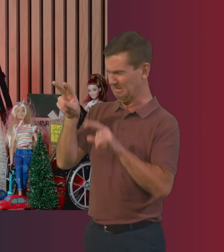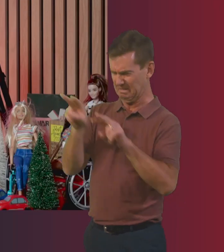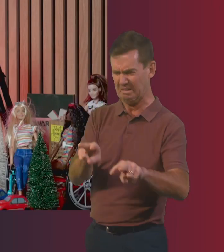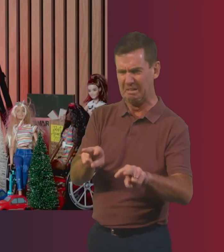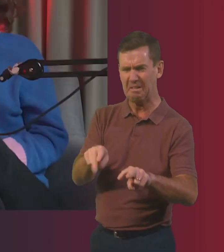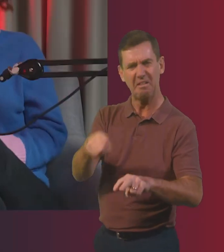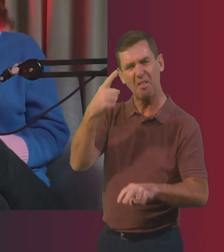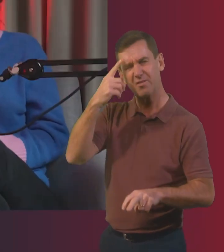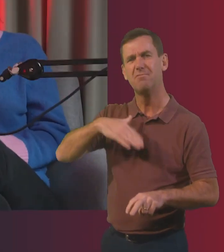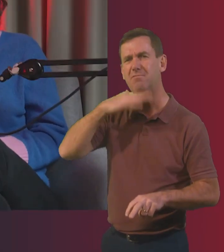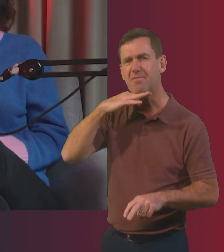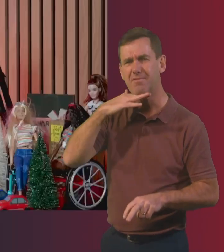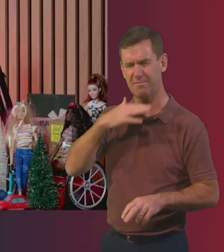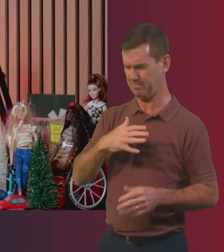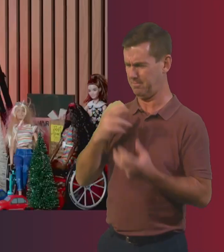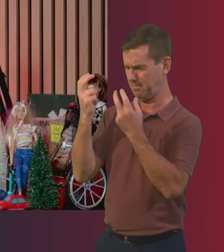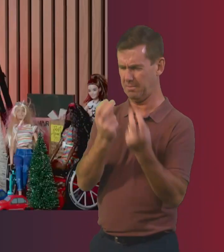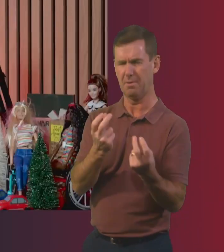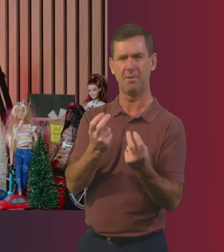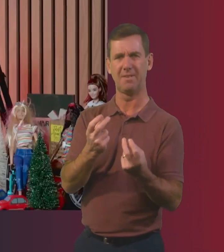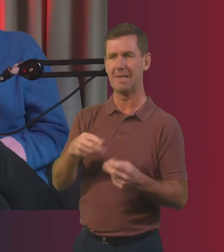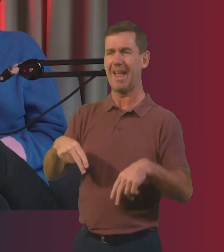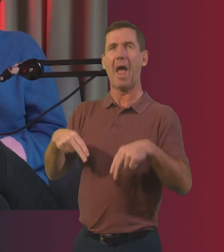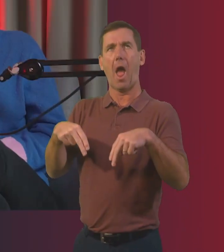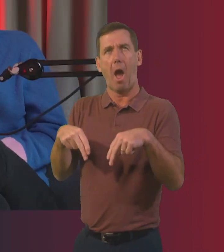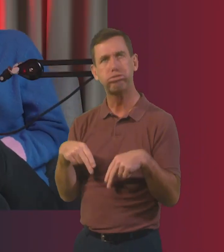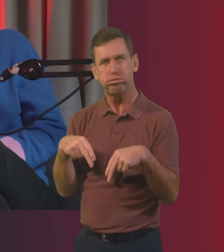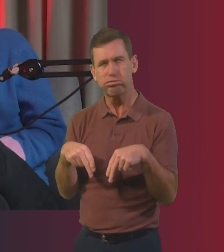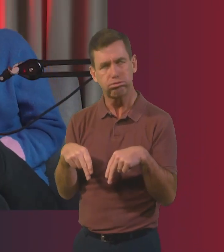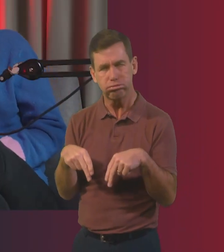you? I didn't hear it was comfortable.